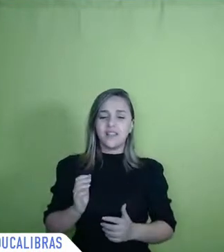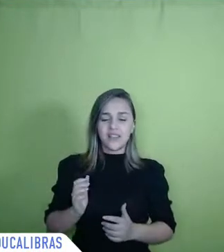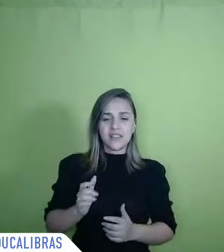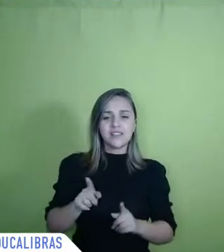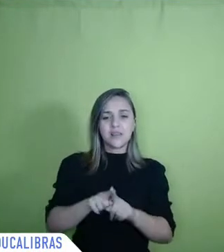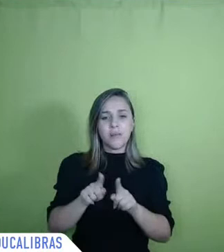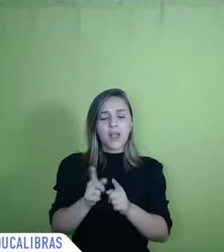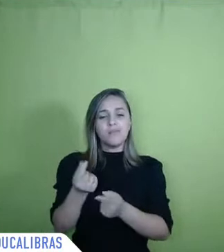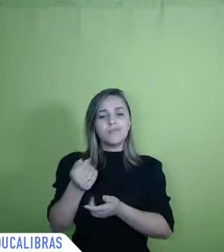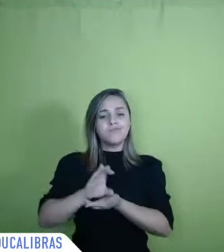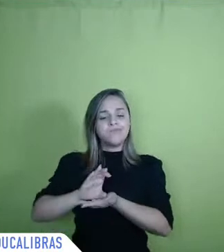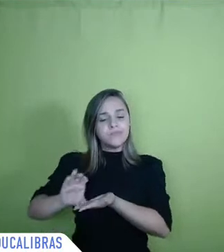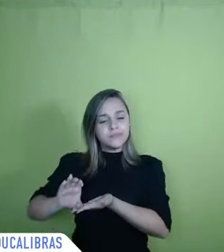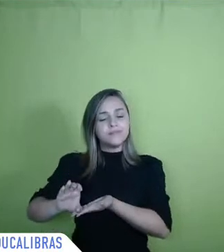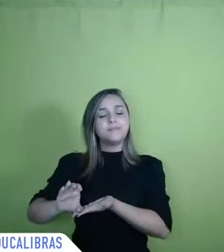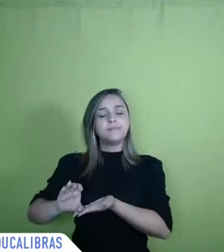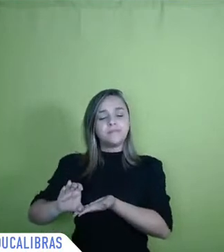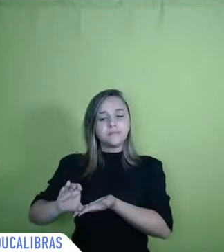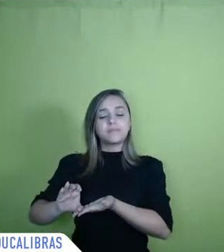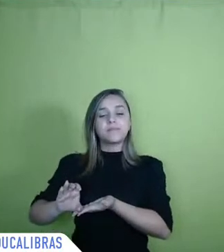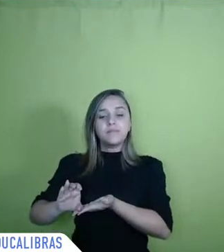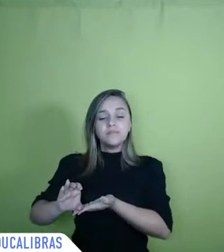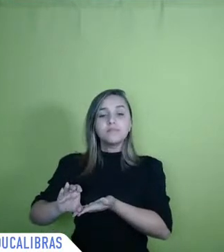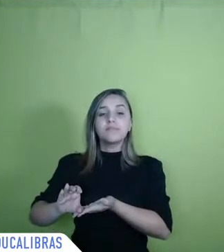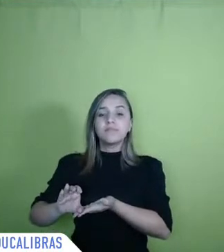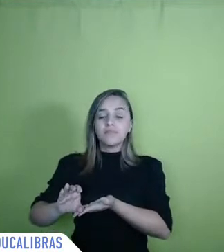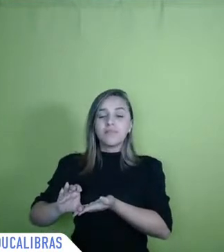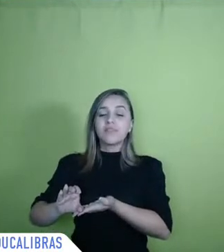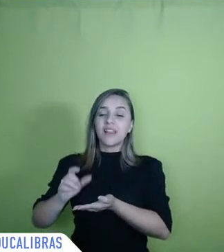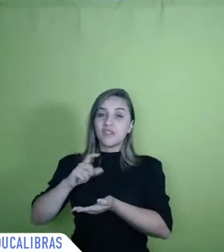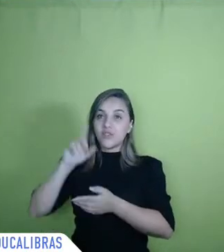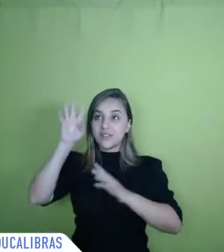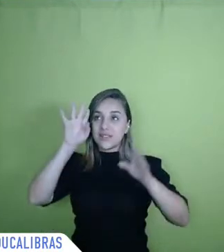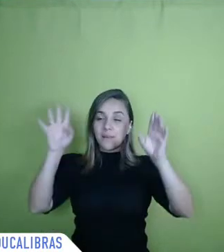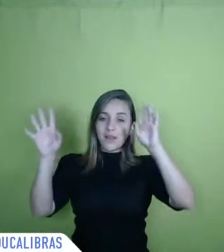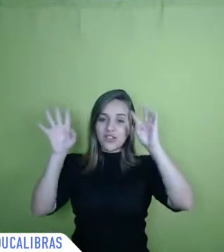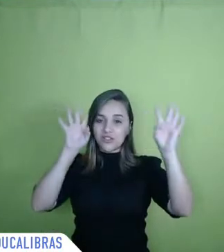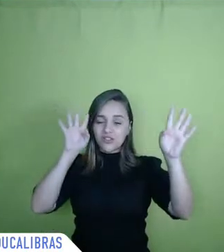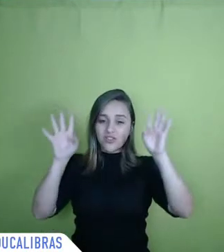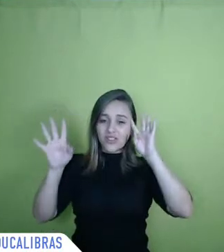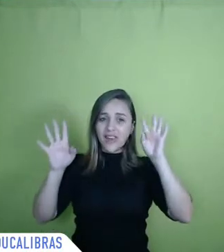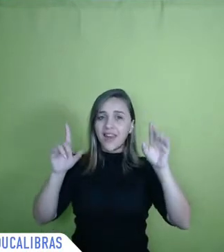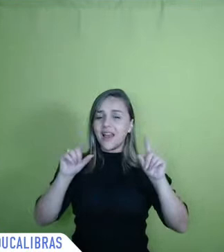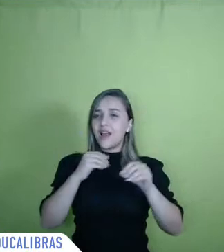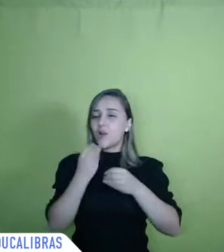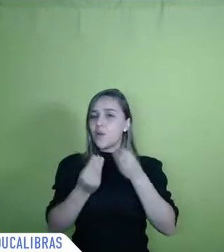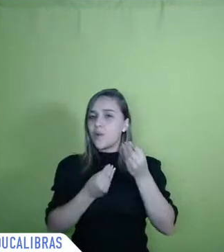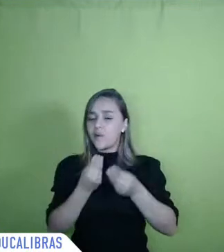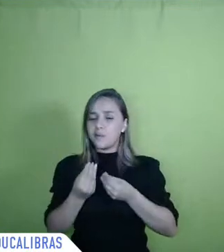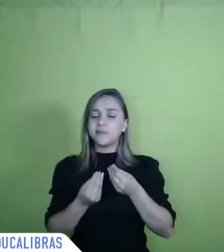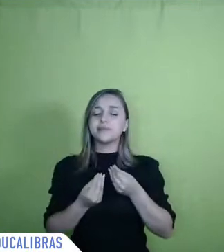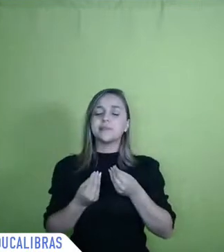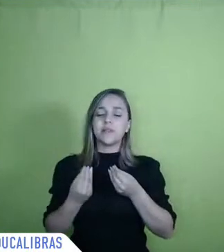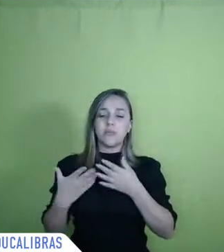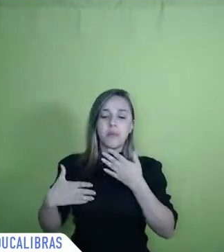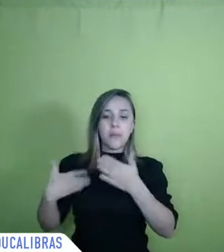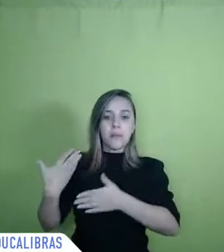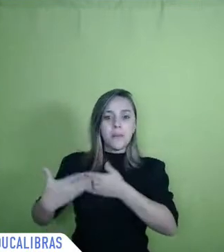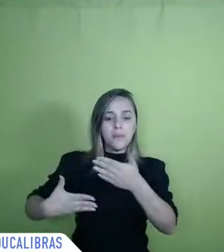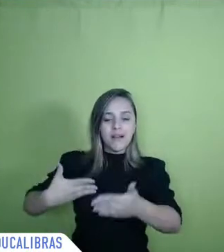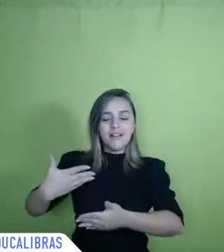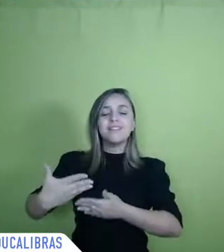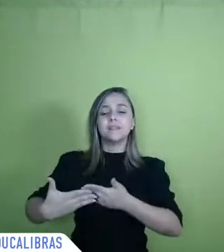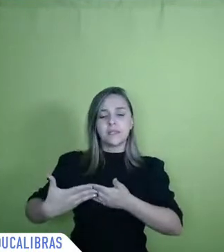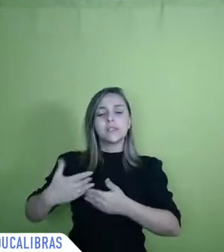thought that focuses on consumption and focuses on investment. So really, the idea that if you increase